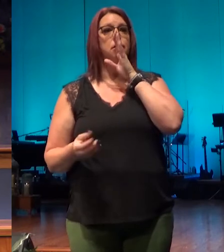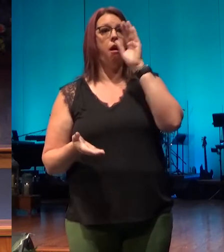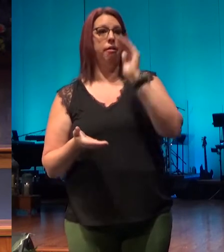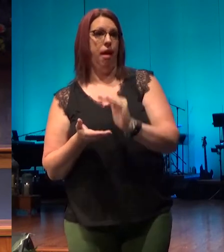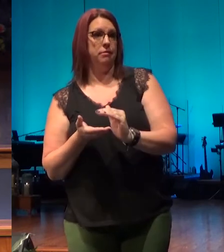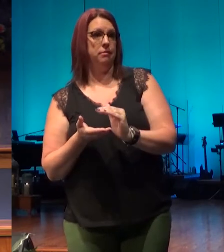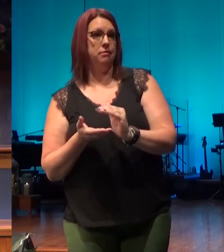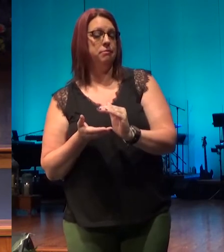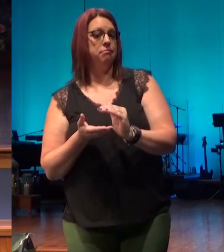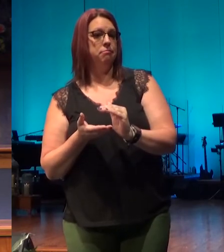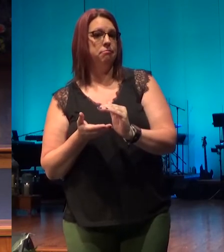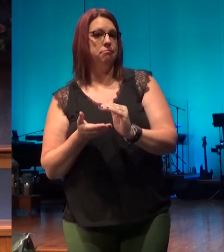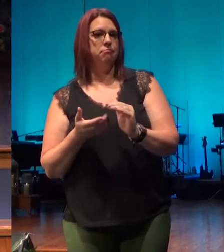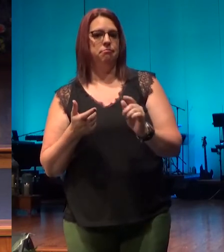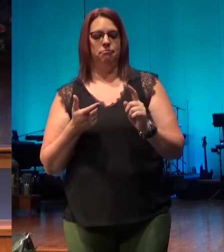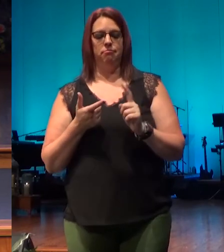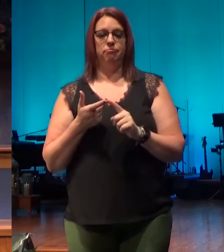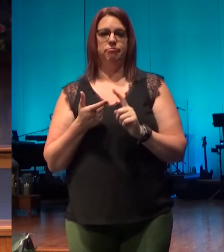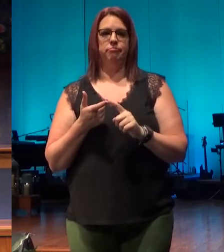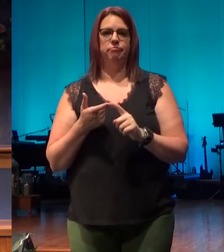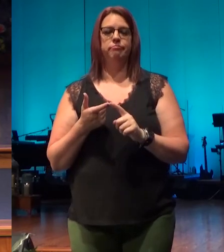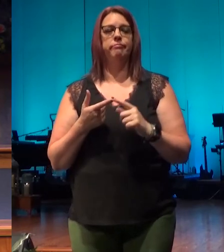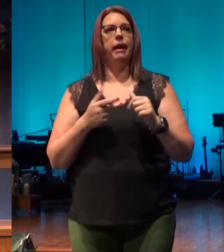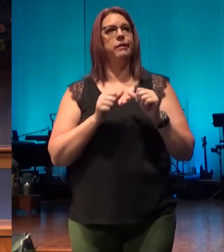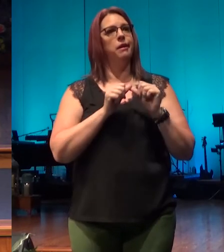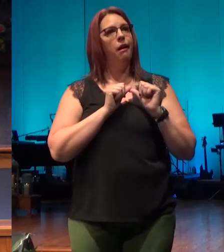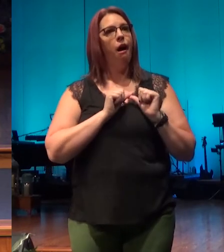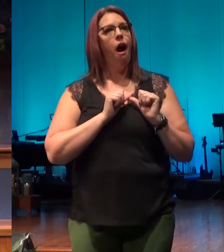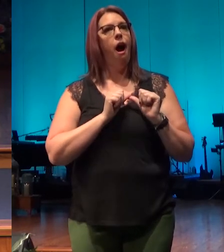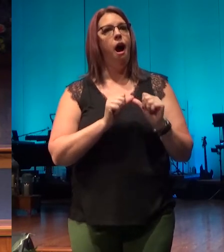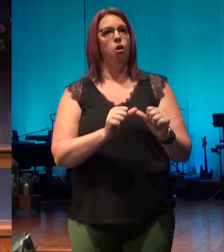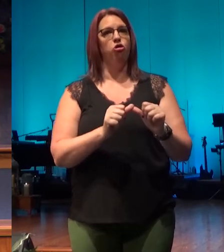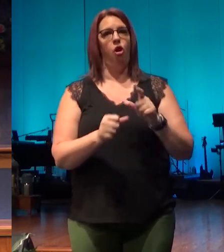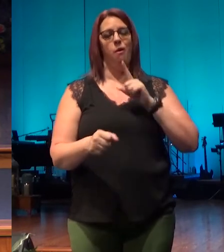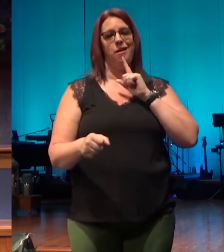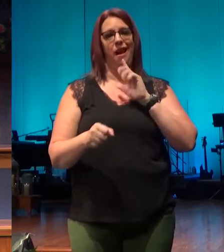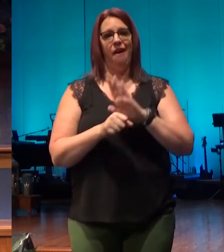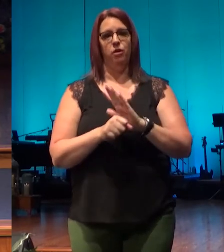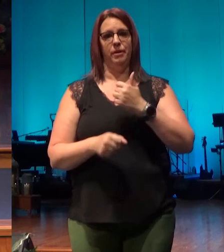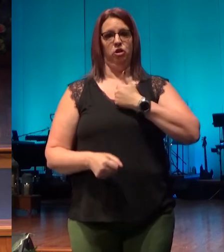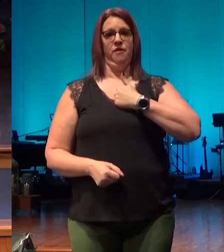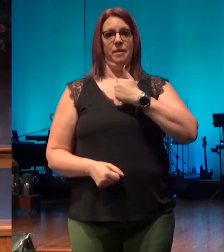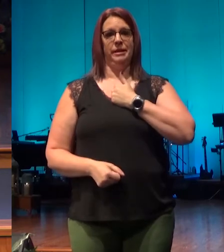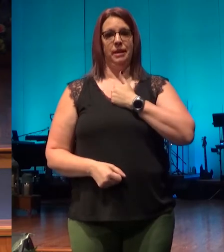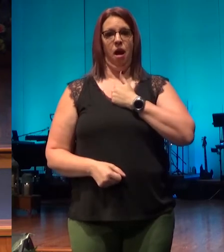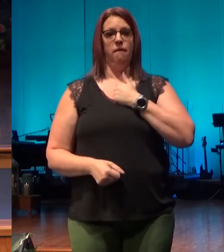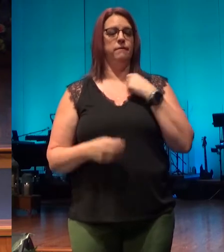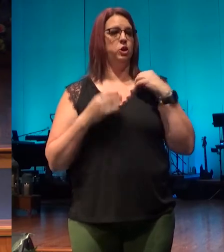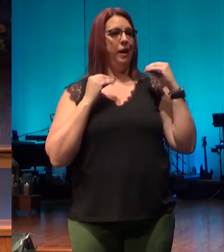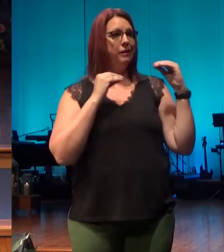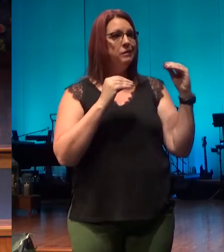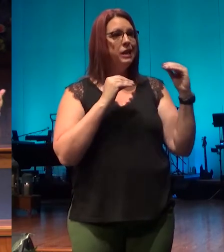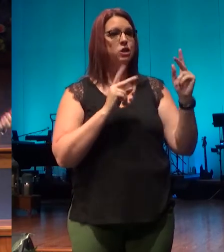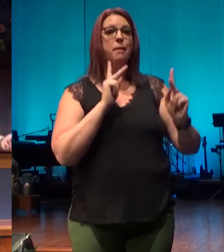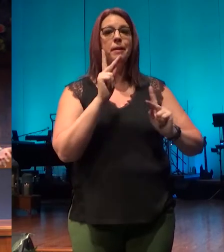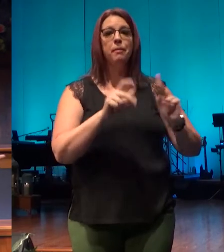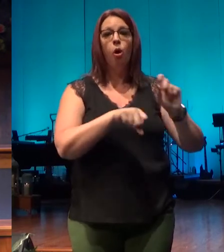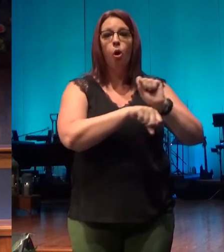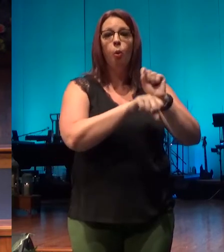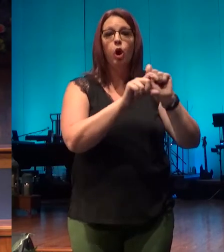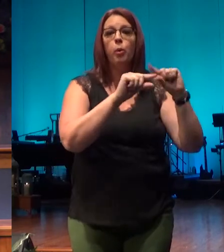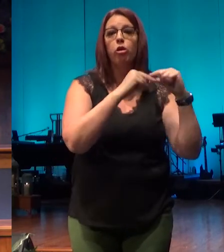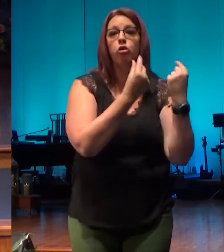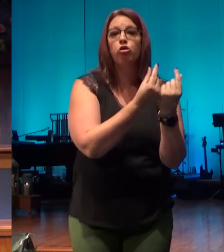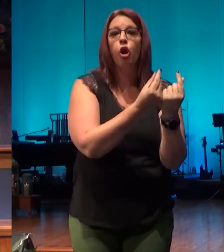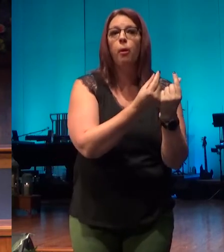This is an ongoing affirmation that I have for myself, that I teach people who are working with groups, our practitioner prayer